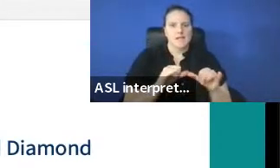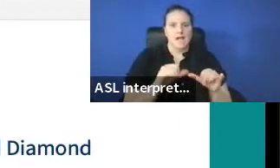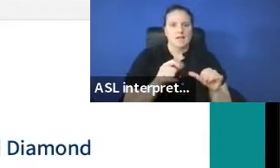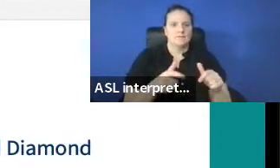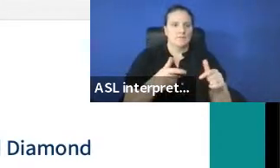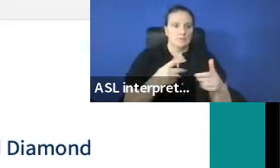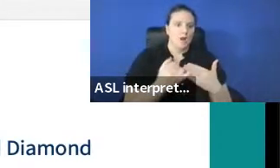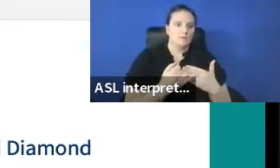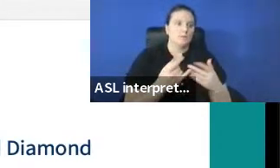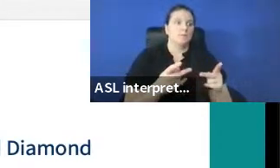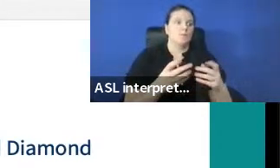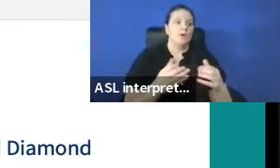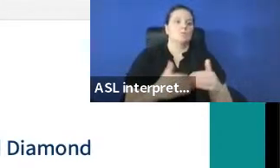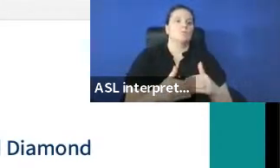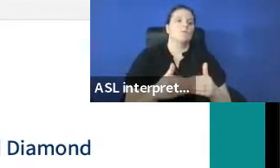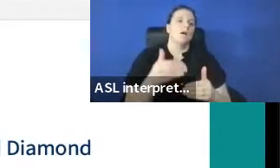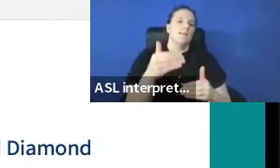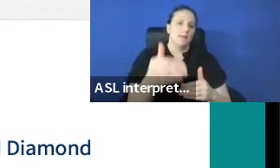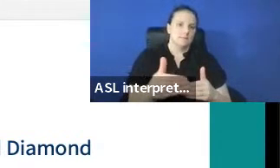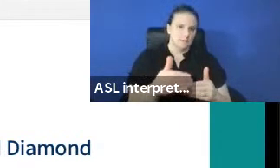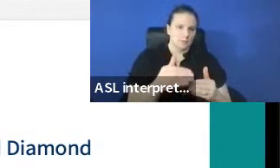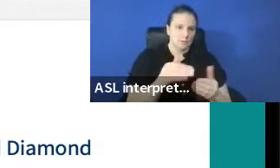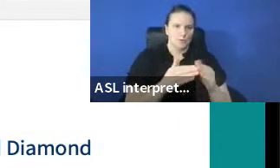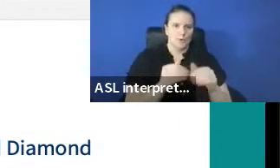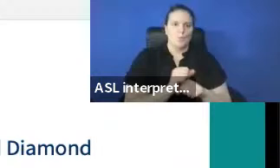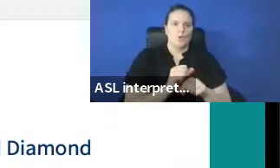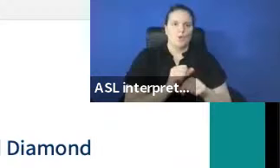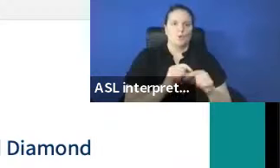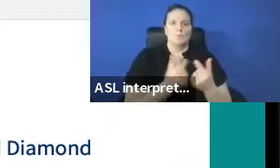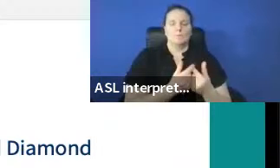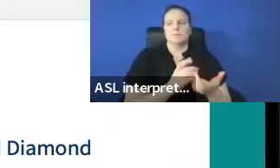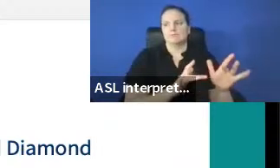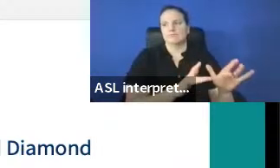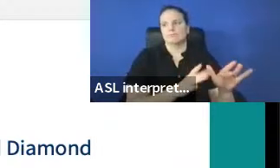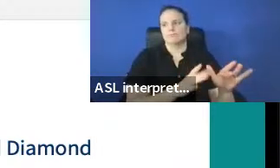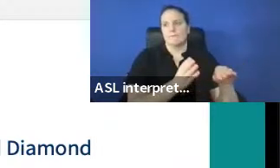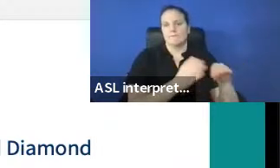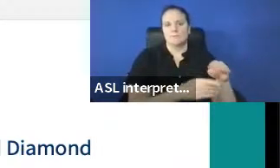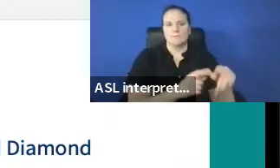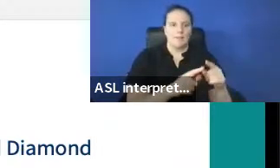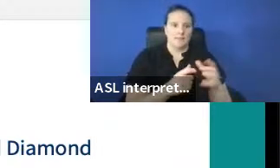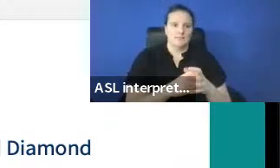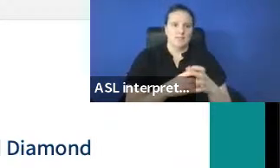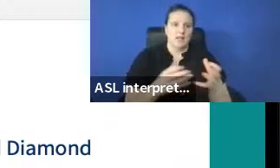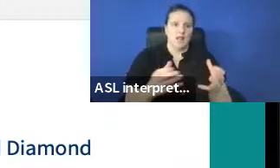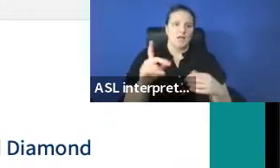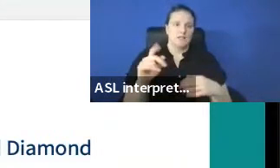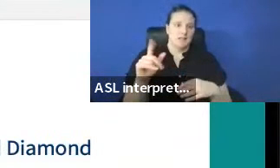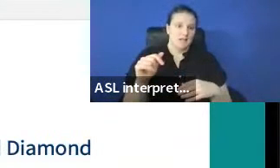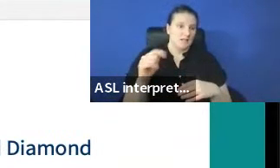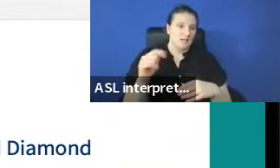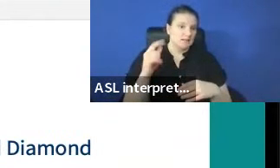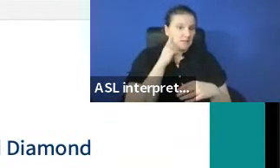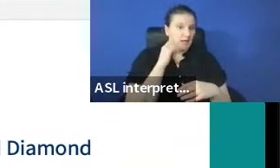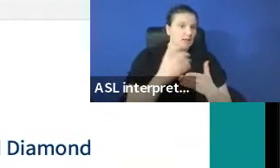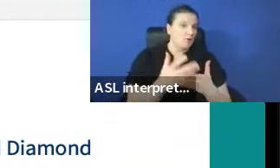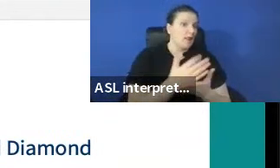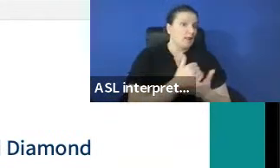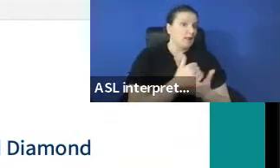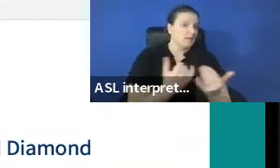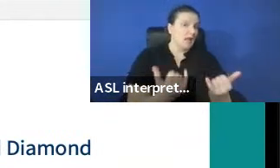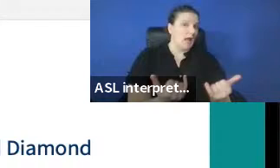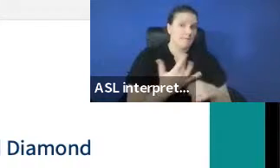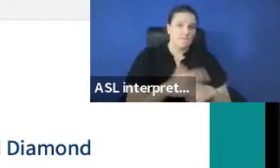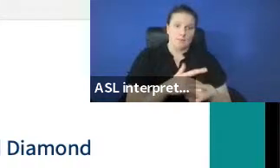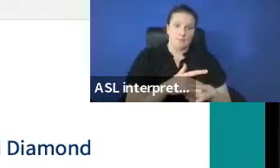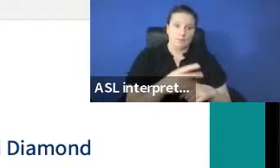wanting to move on to the next step and say the community work group is done. But there's significant pieces of data that sound like they're being collected now and will be available